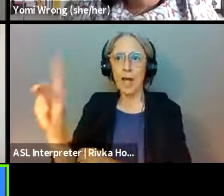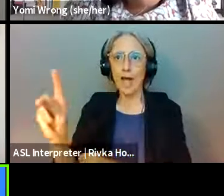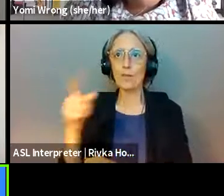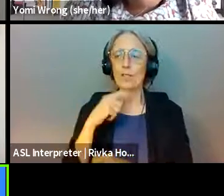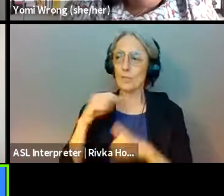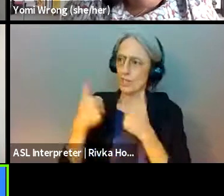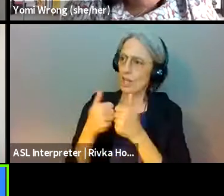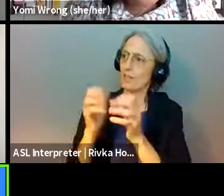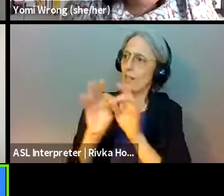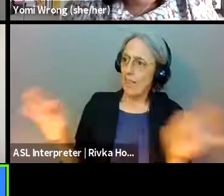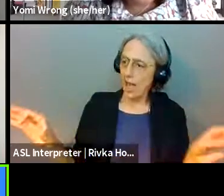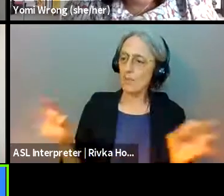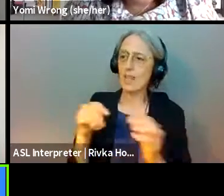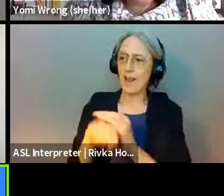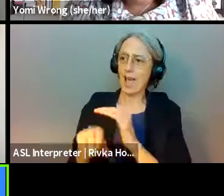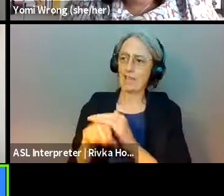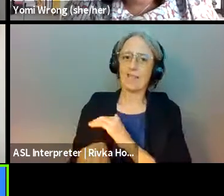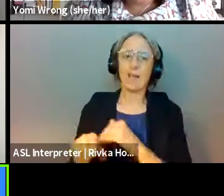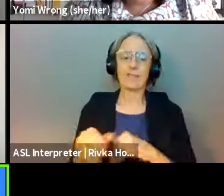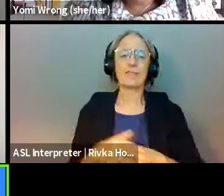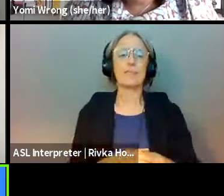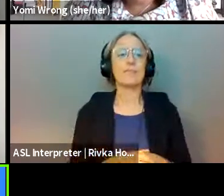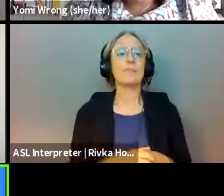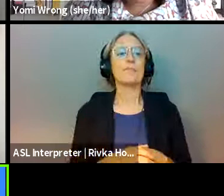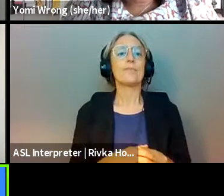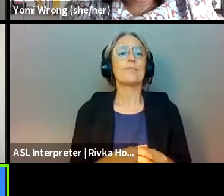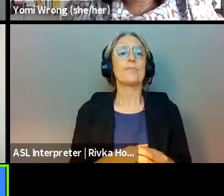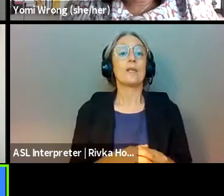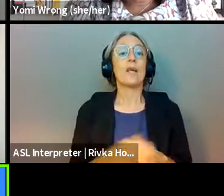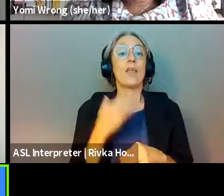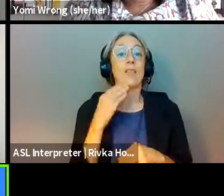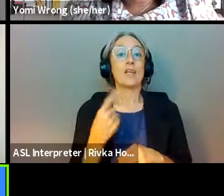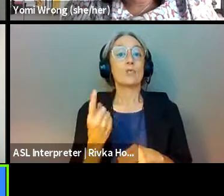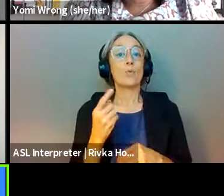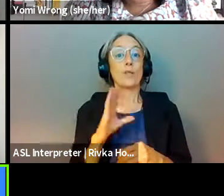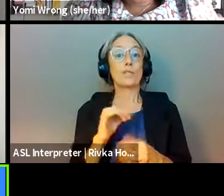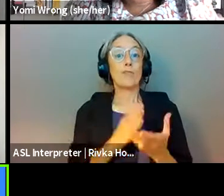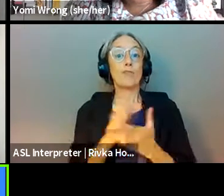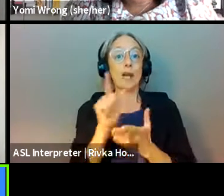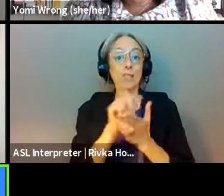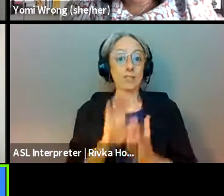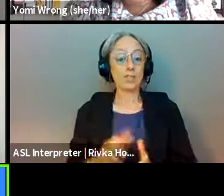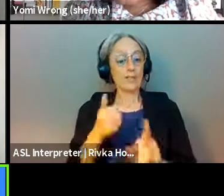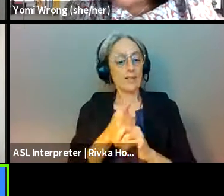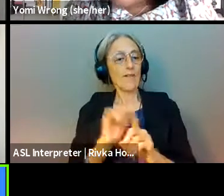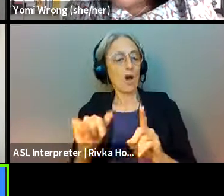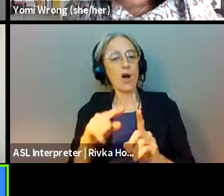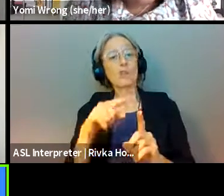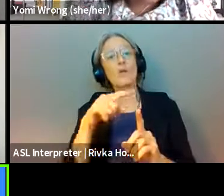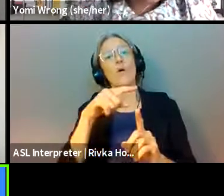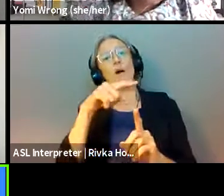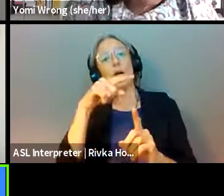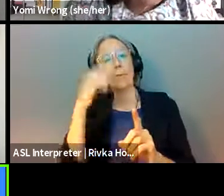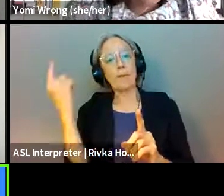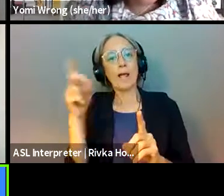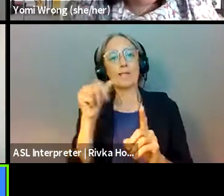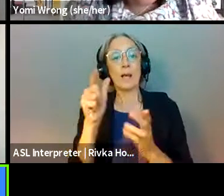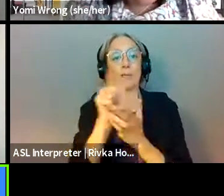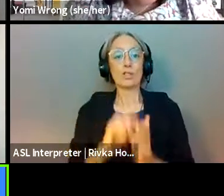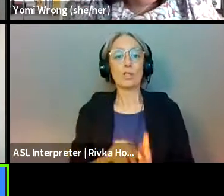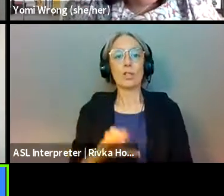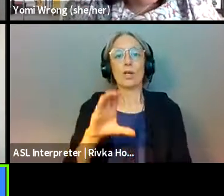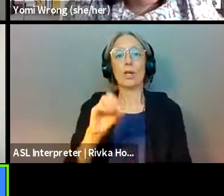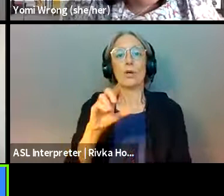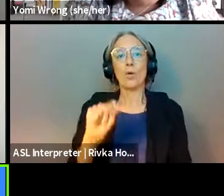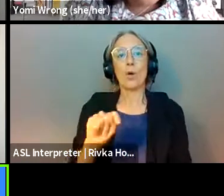accessibility. And thanks to a civil rights attorney who is also a Black disabled advocate, Court Wayberg, we were able to get